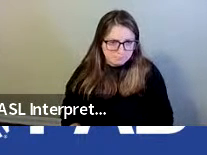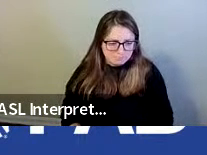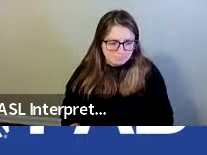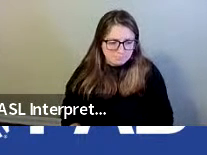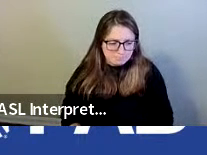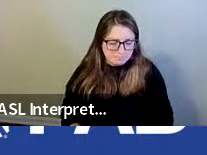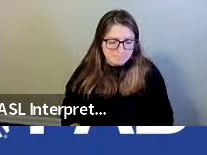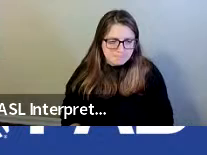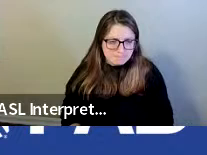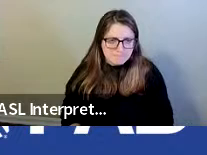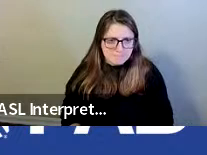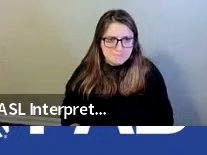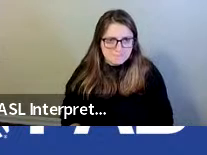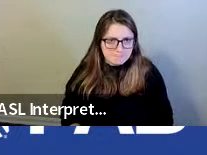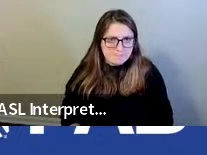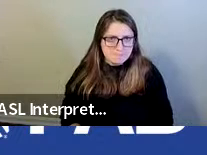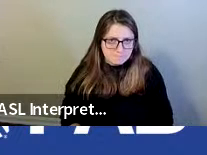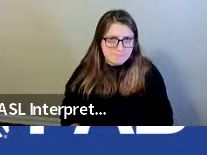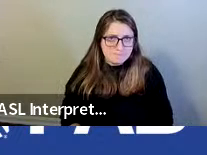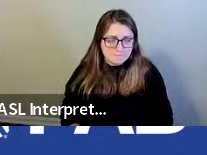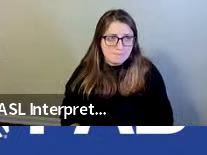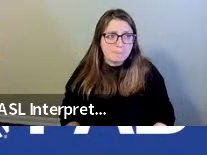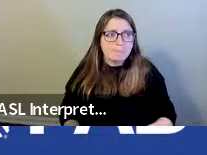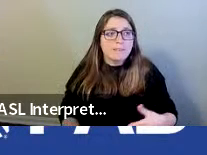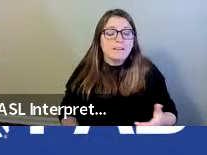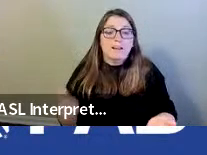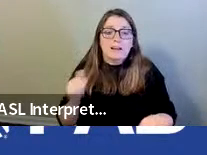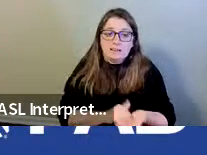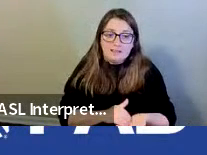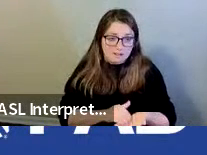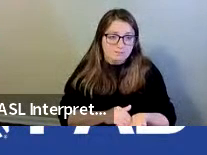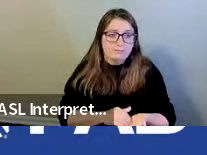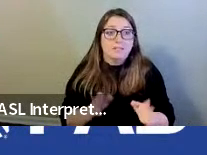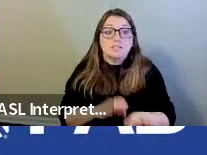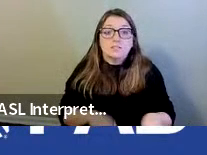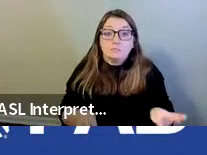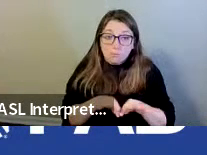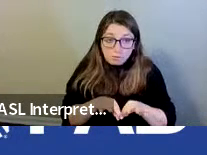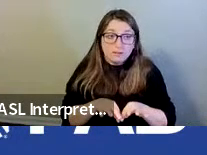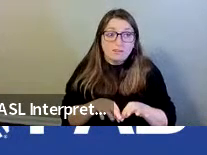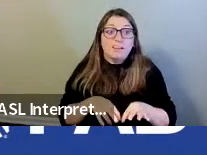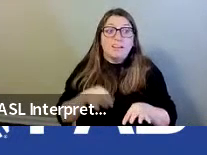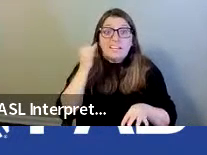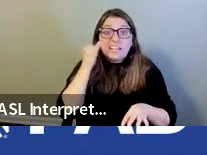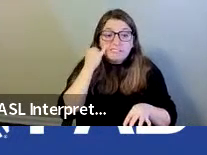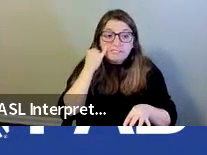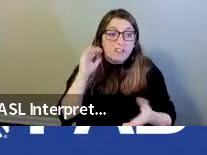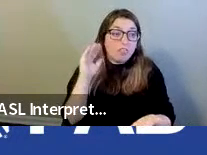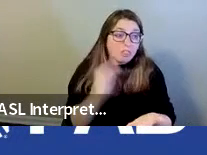those are things that would need to be written, and there would have to be provided explanation by the board and chief